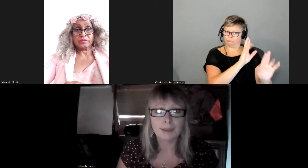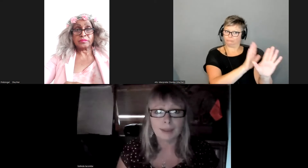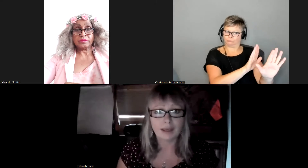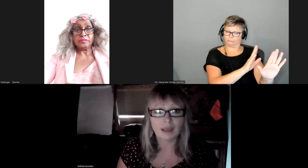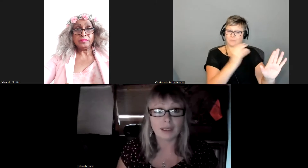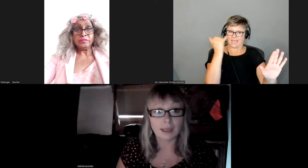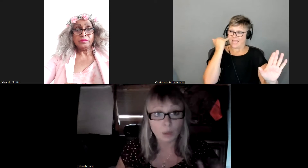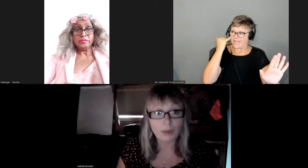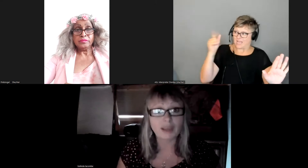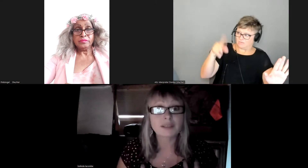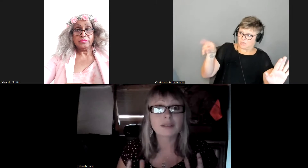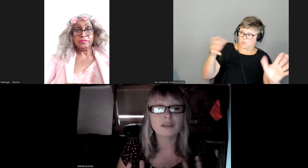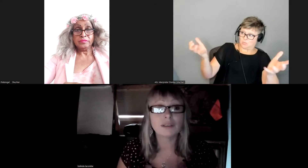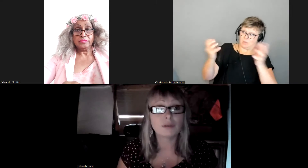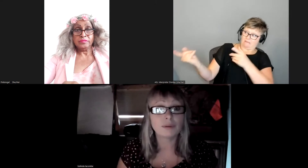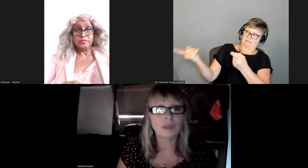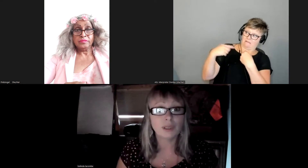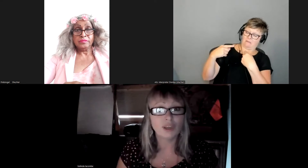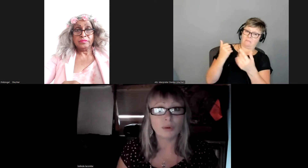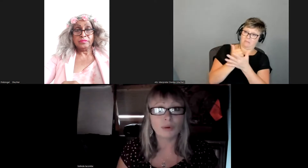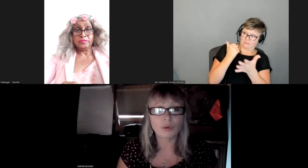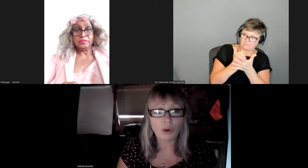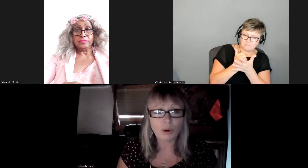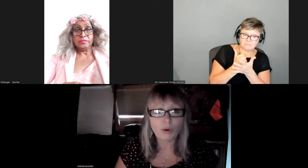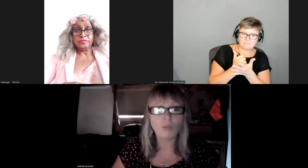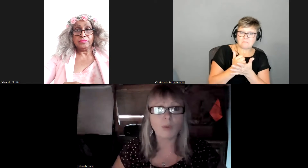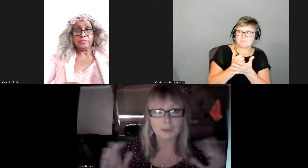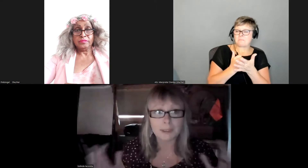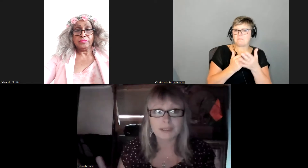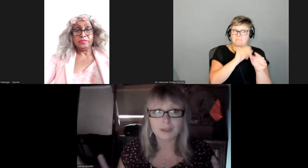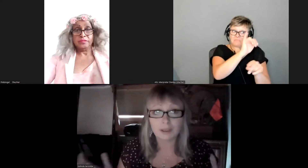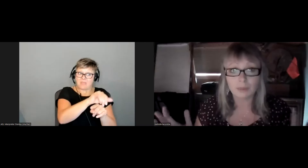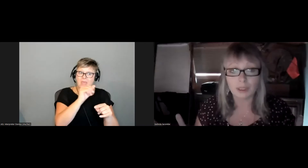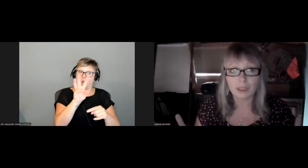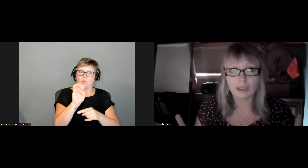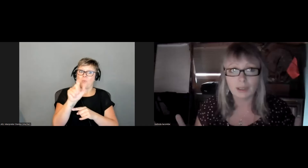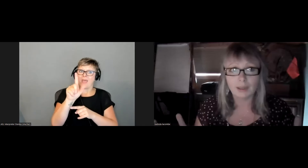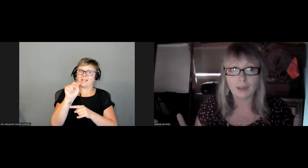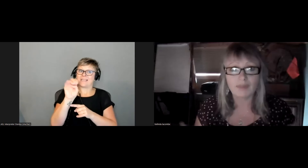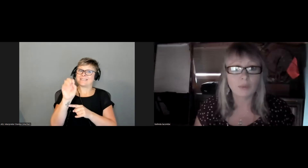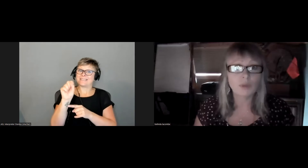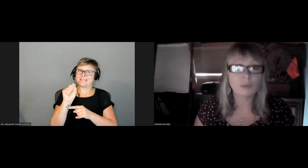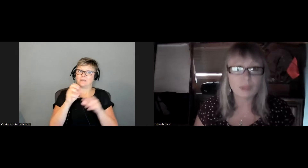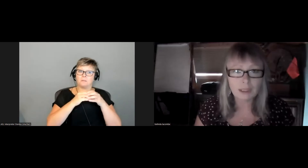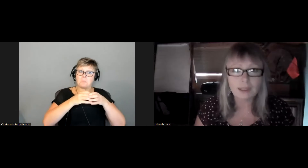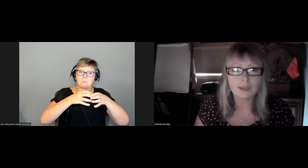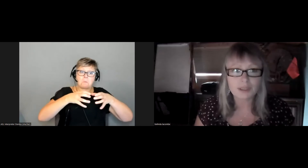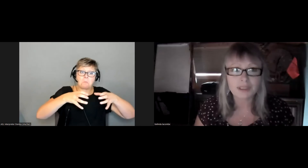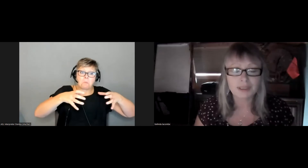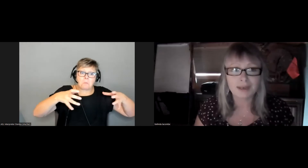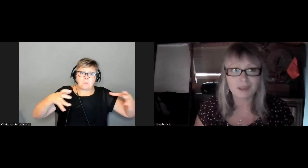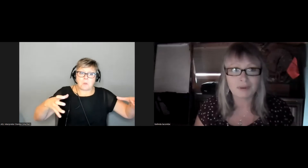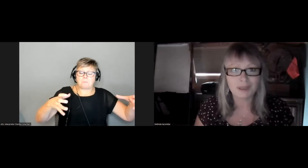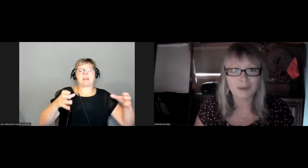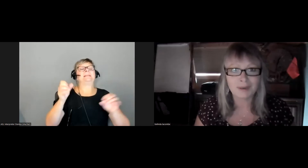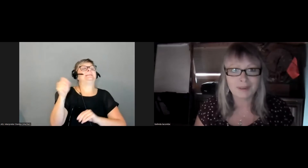in and help us to, you know, grow wellness in community, then we're really interested